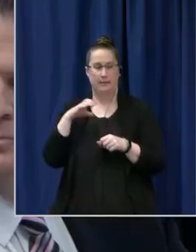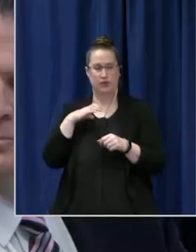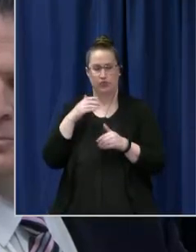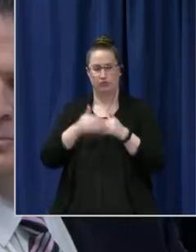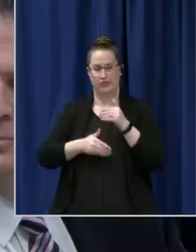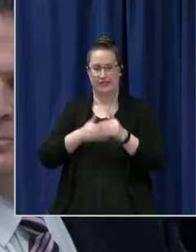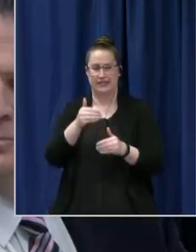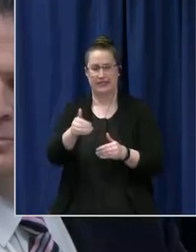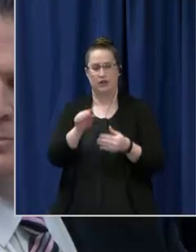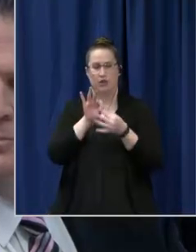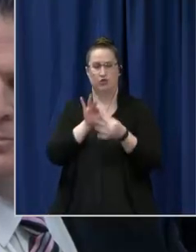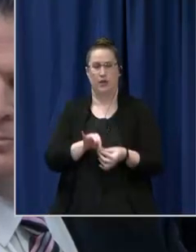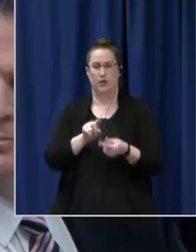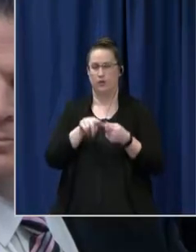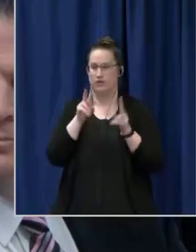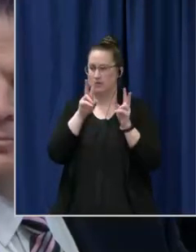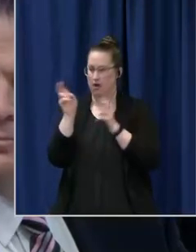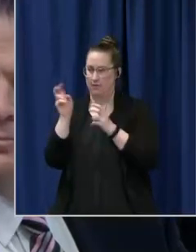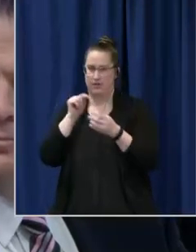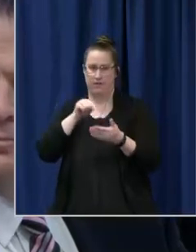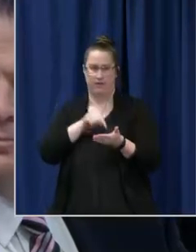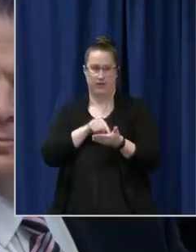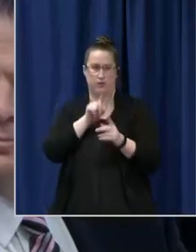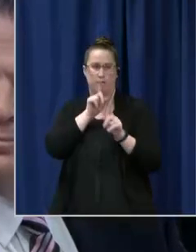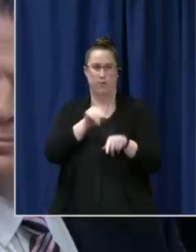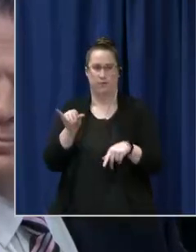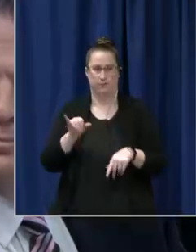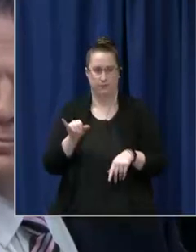proceeding related to the topics of this report.